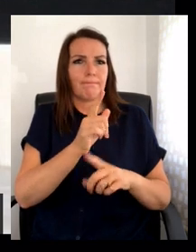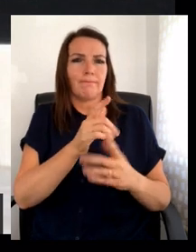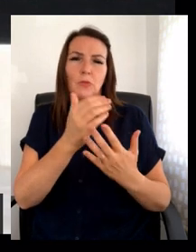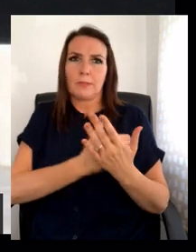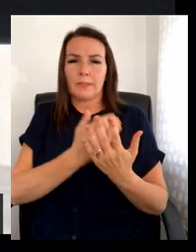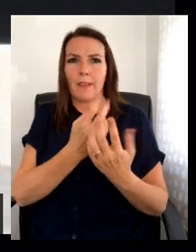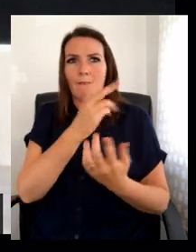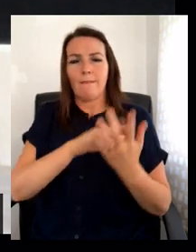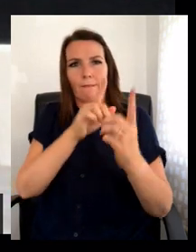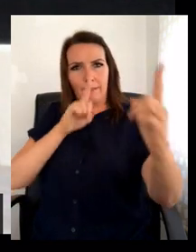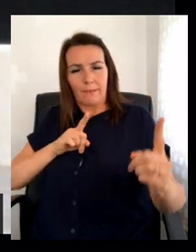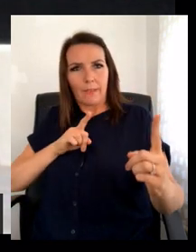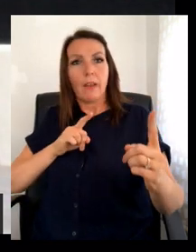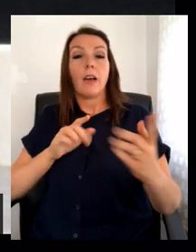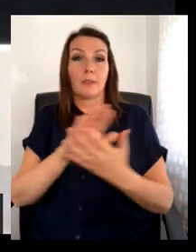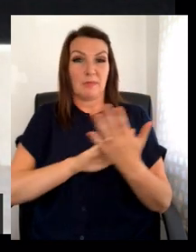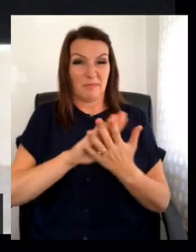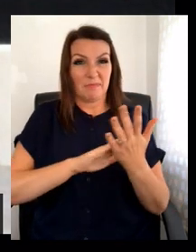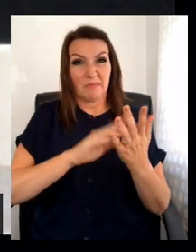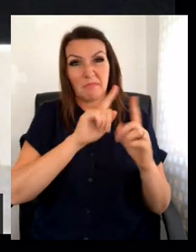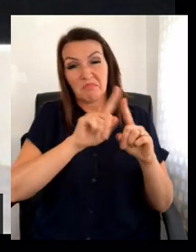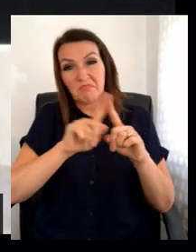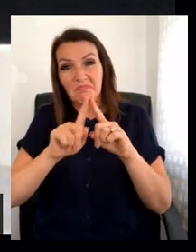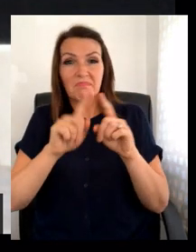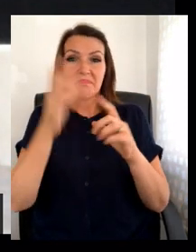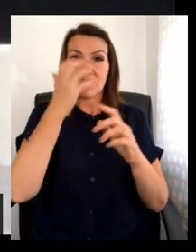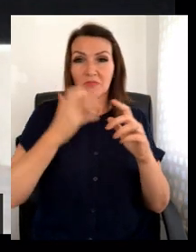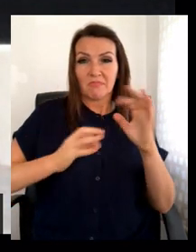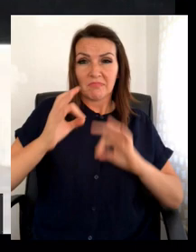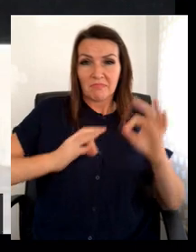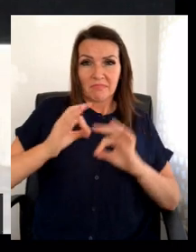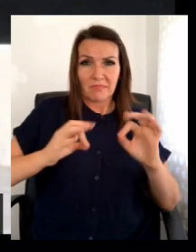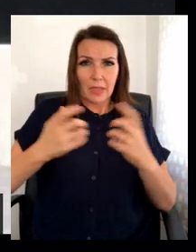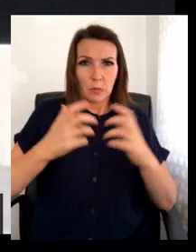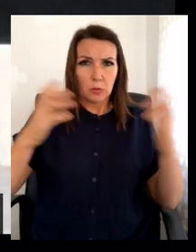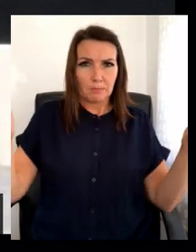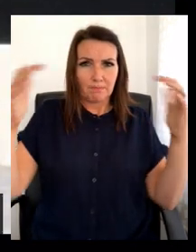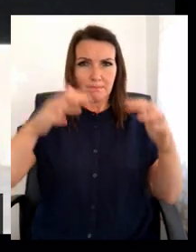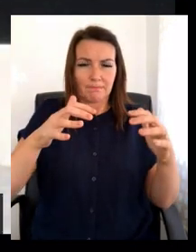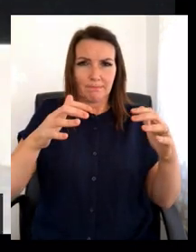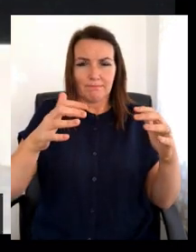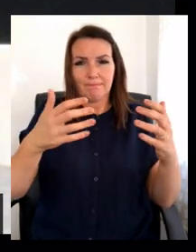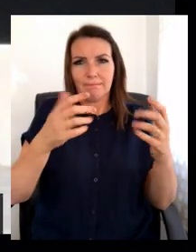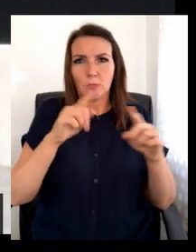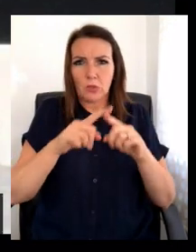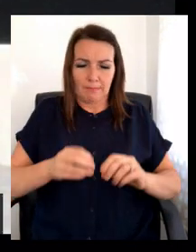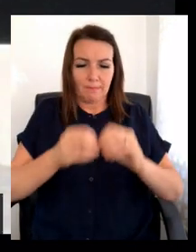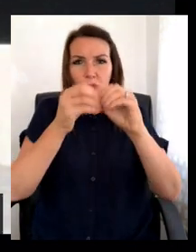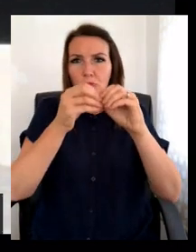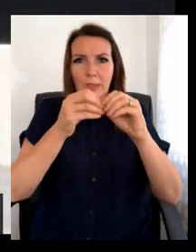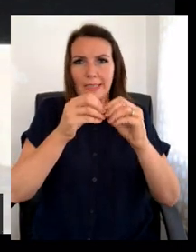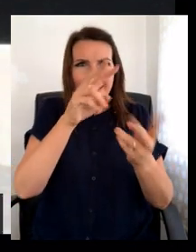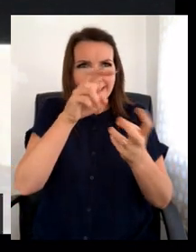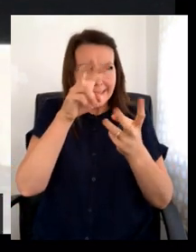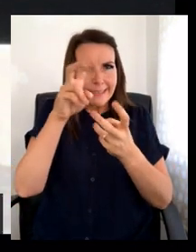drag performers from around the country together and create the footage that we need. And